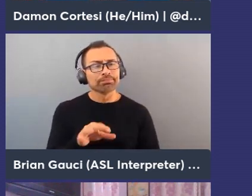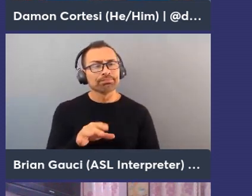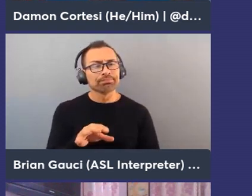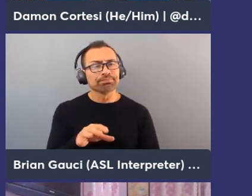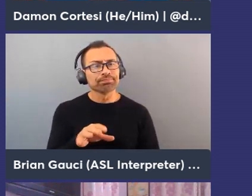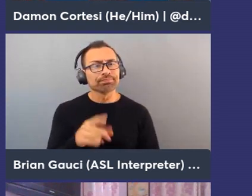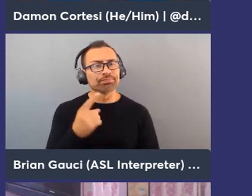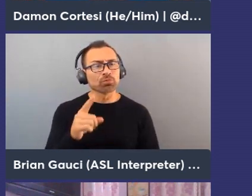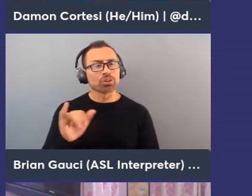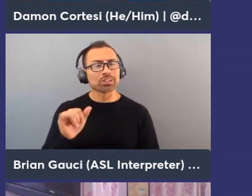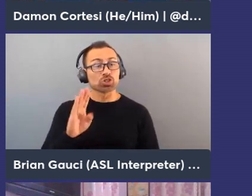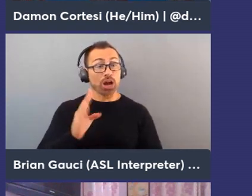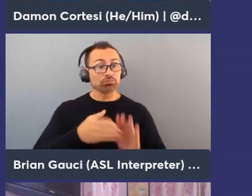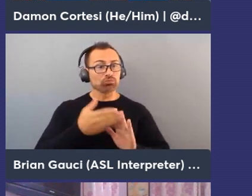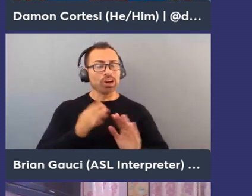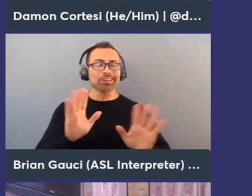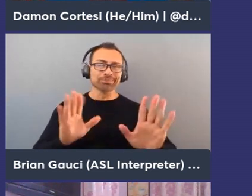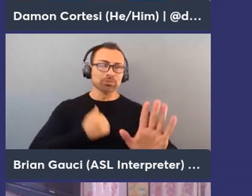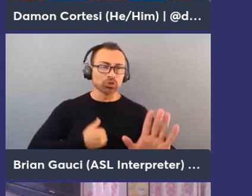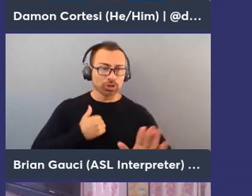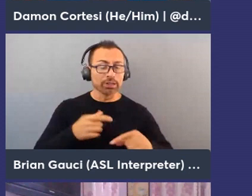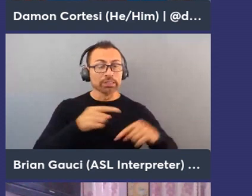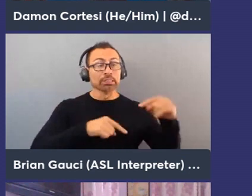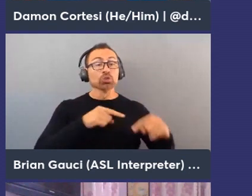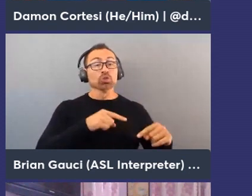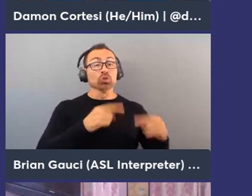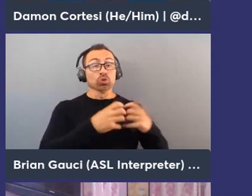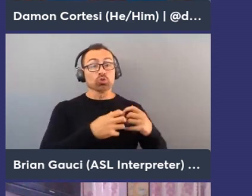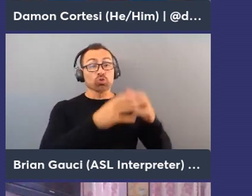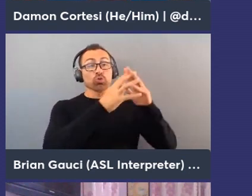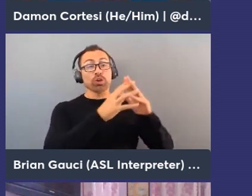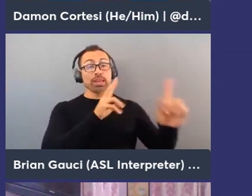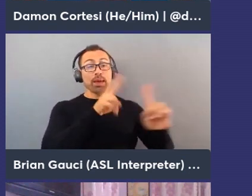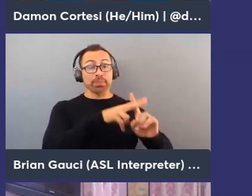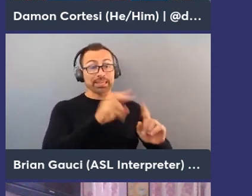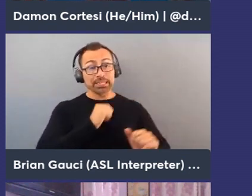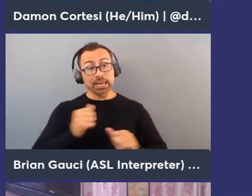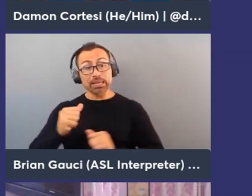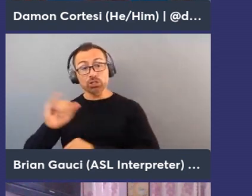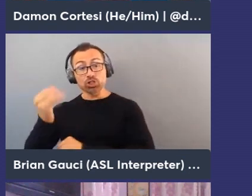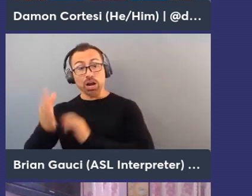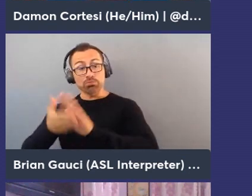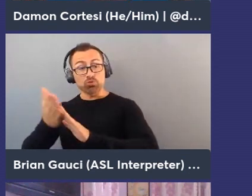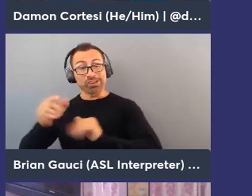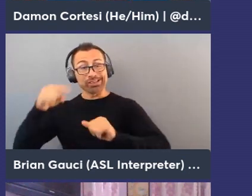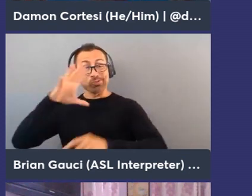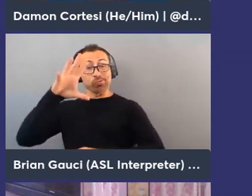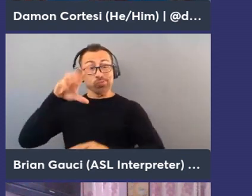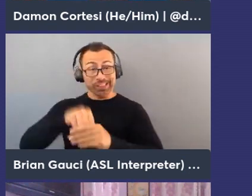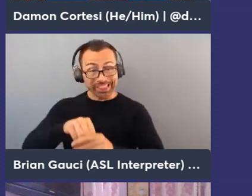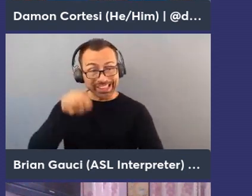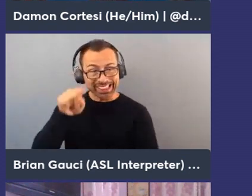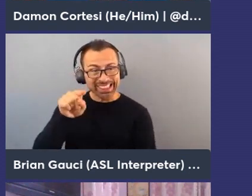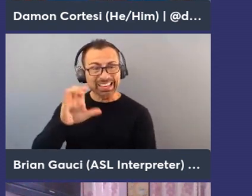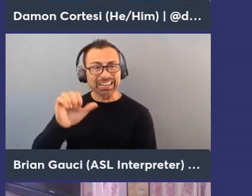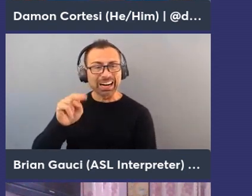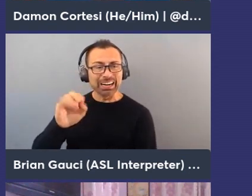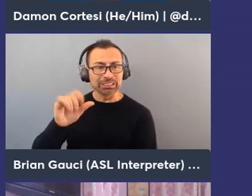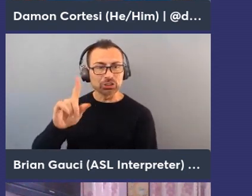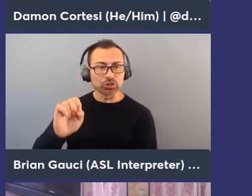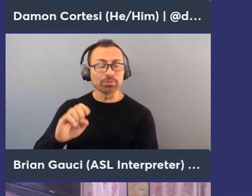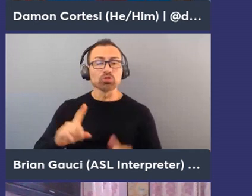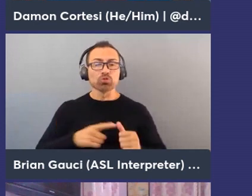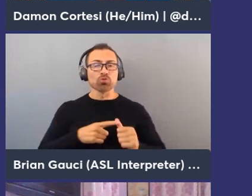run a job or create an application and run a job in the console. So I'm going to go ahead, copy my S3 script right